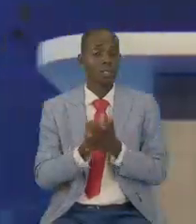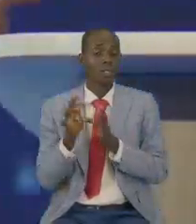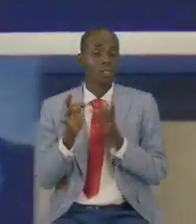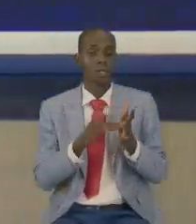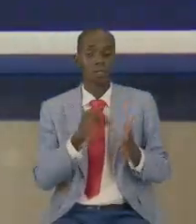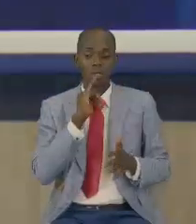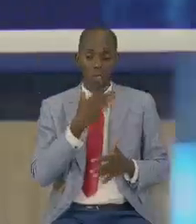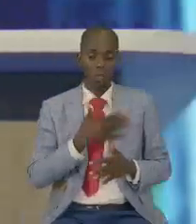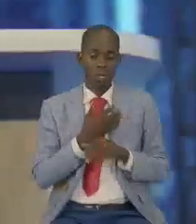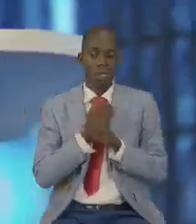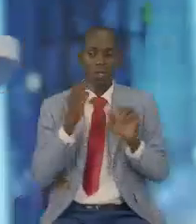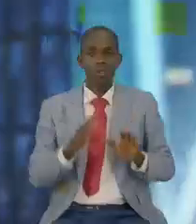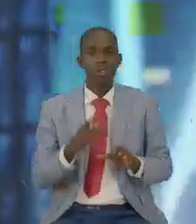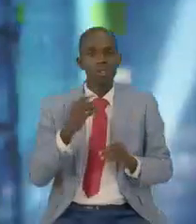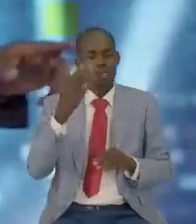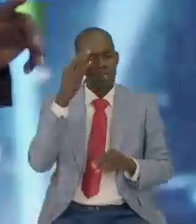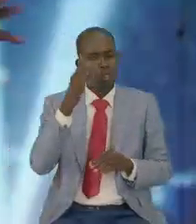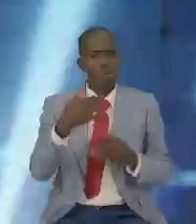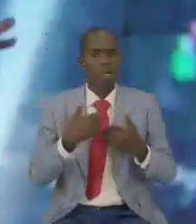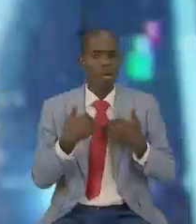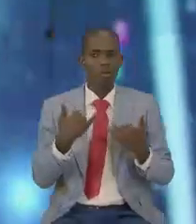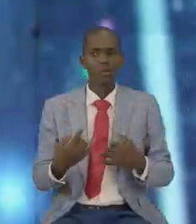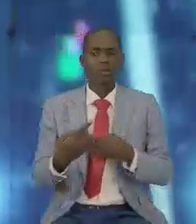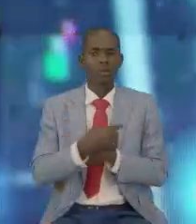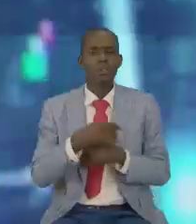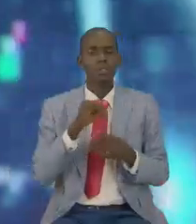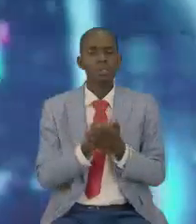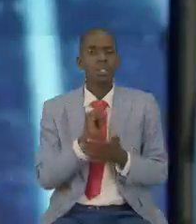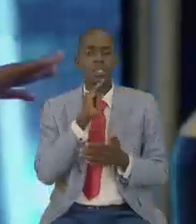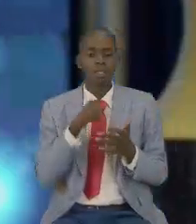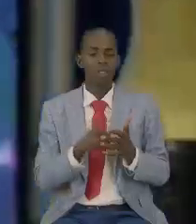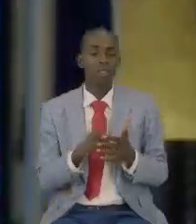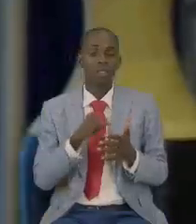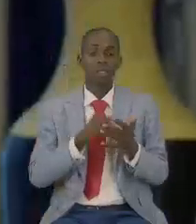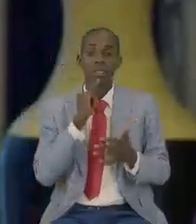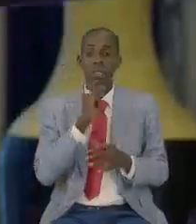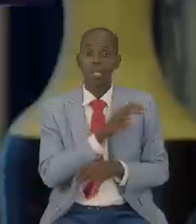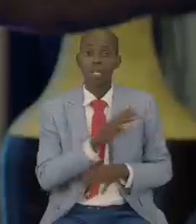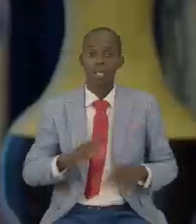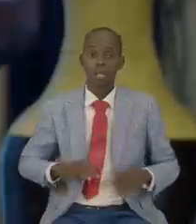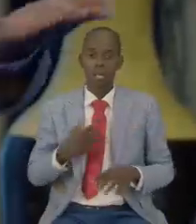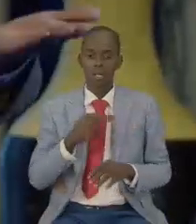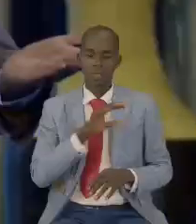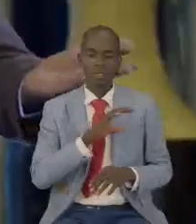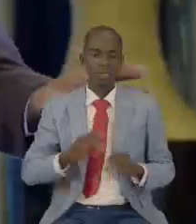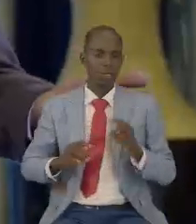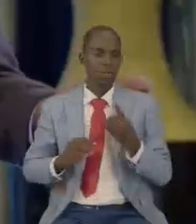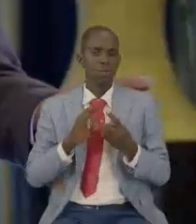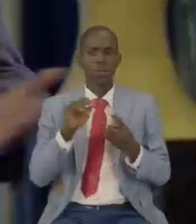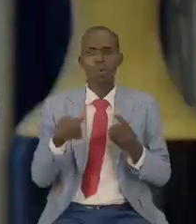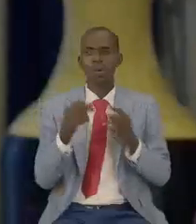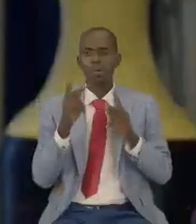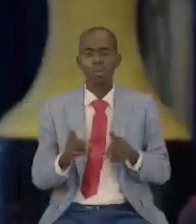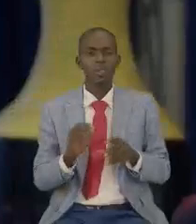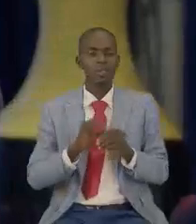is Christ and Christ alone, that there's no other person in the whole universe that can link you up